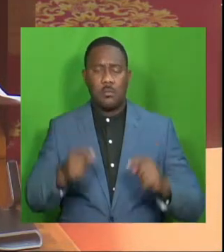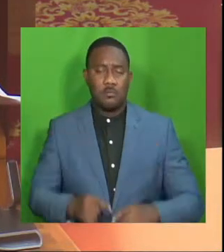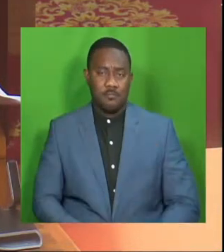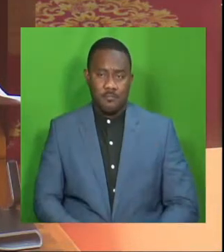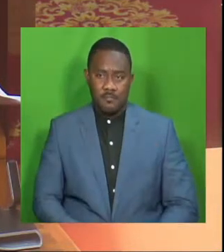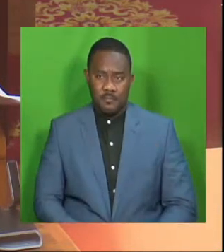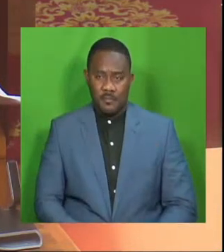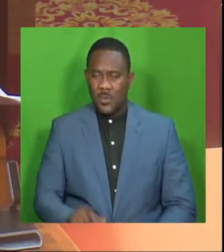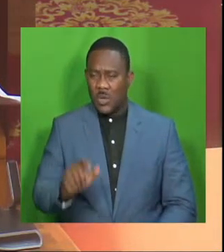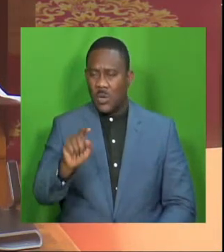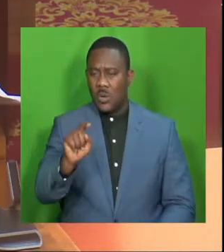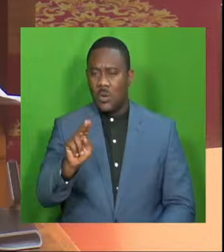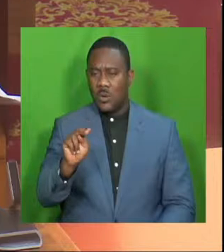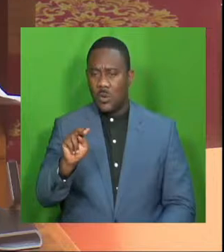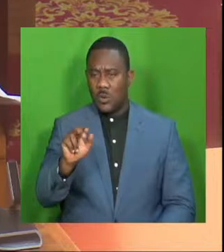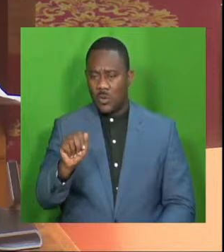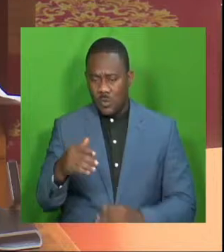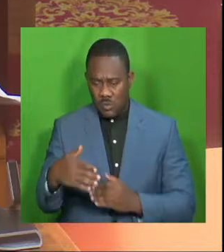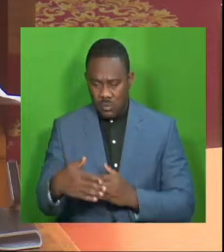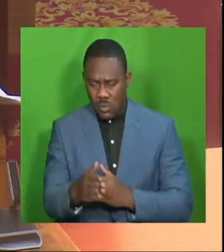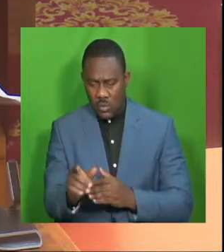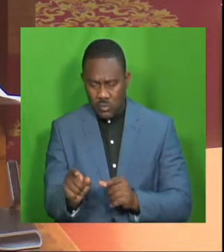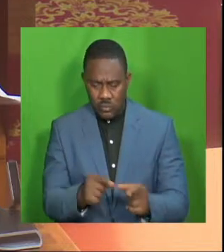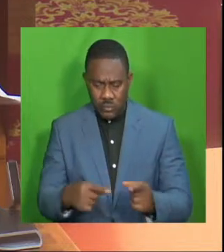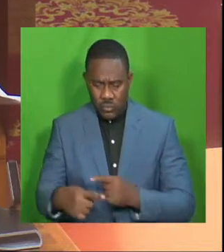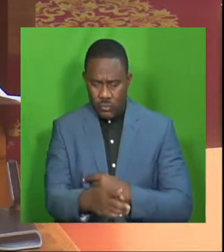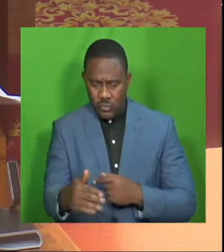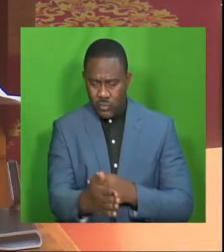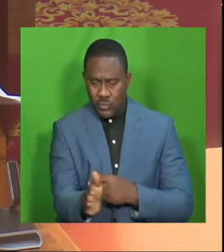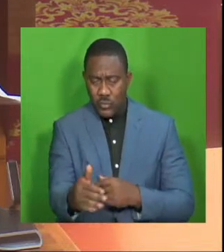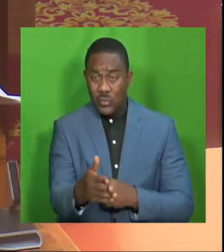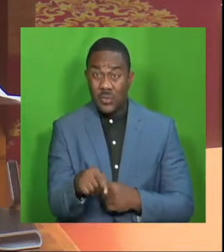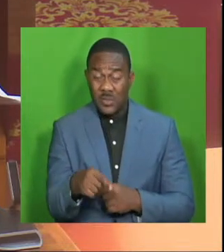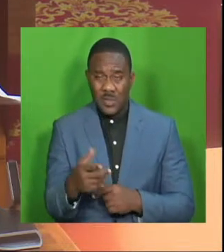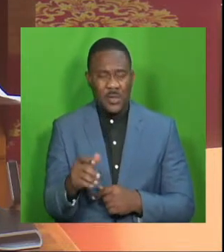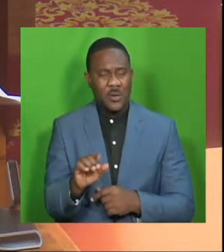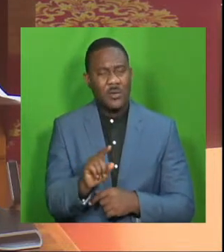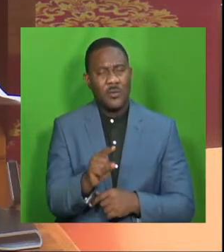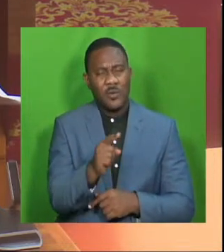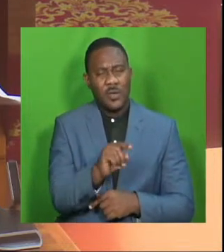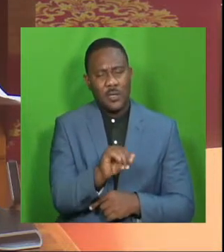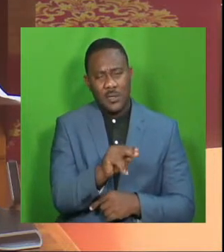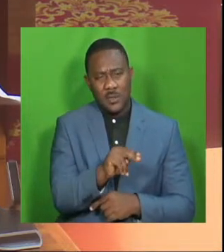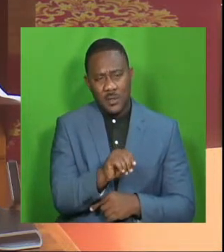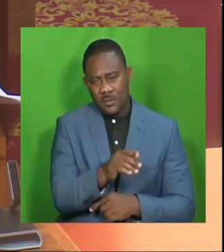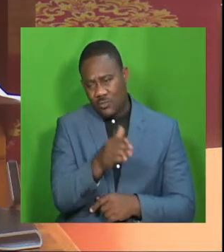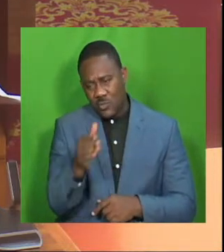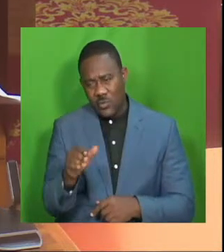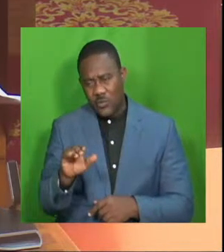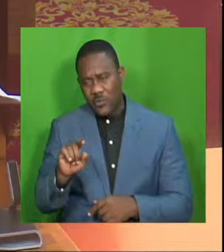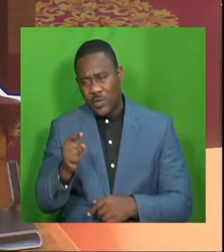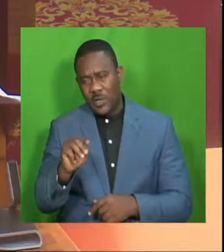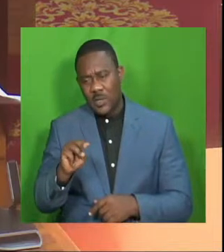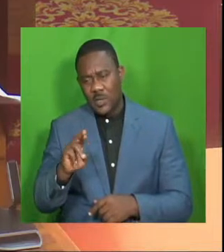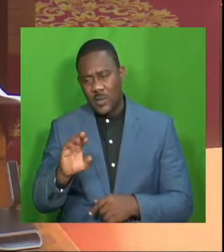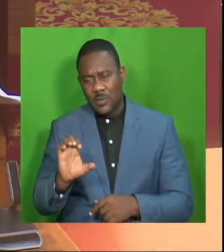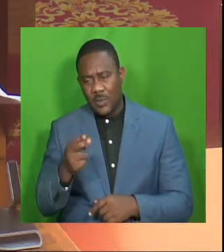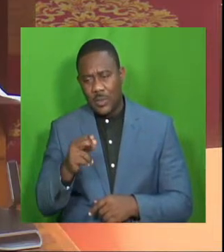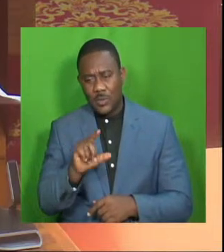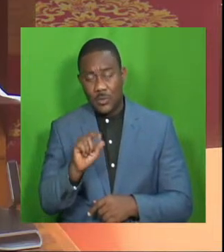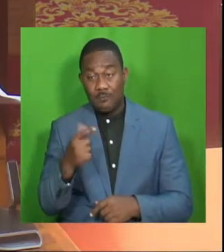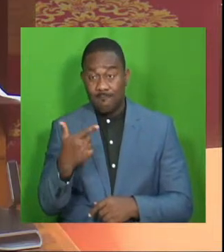Tuna fleets switched on the 1st of January to 1st of March 2021. Industrial